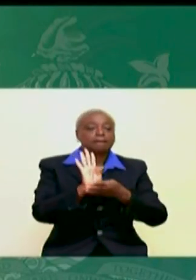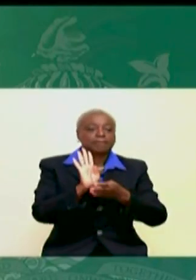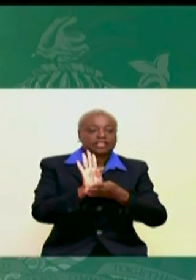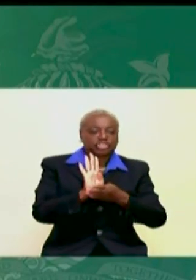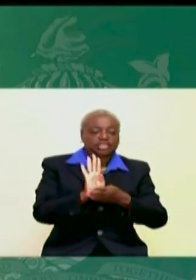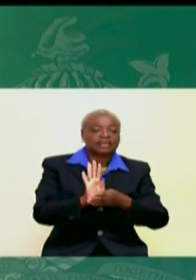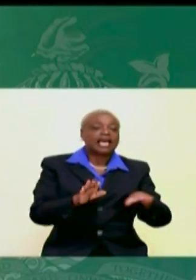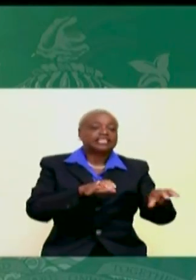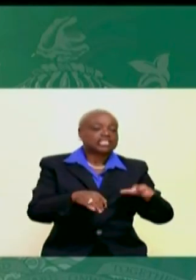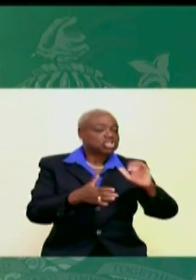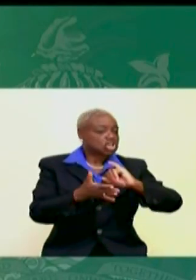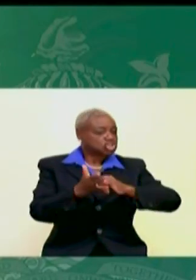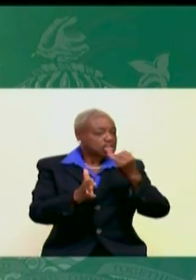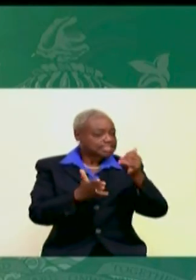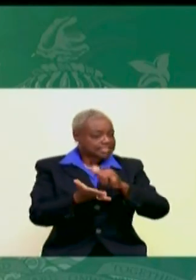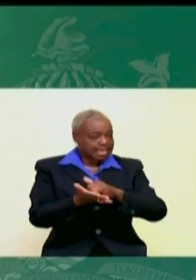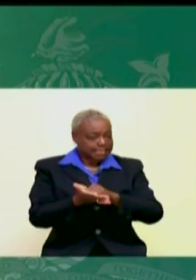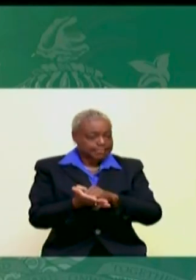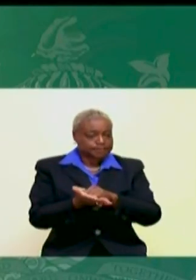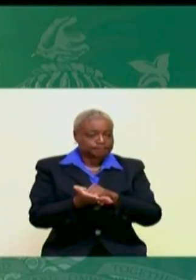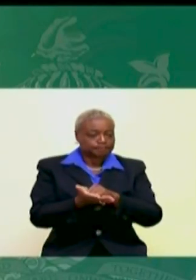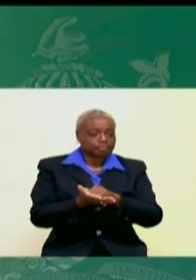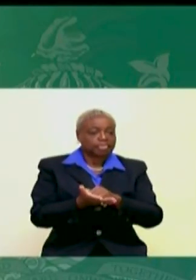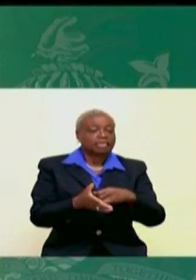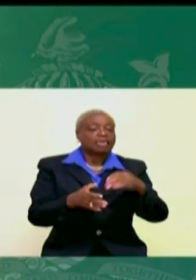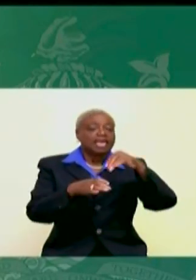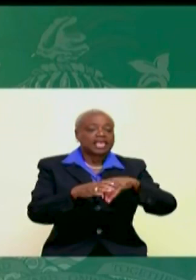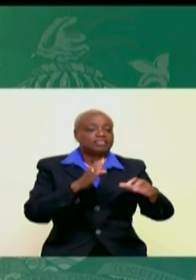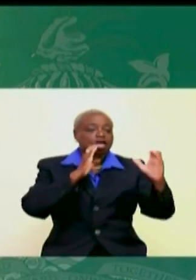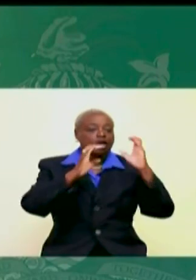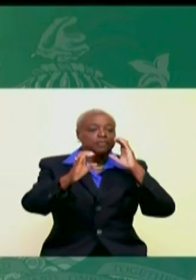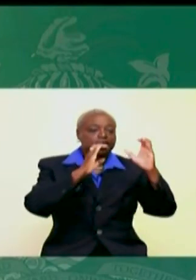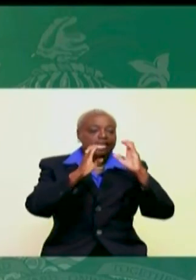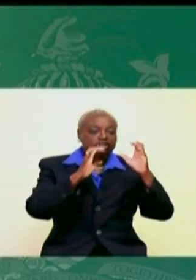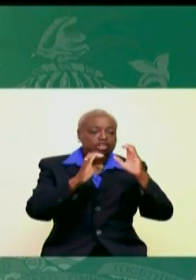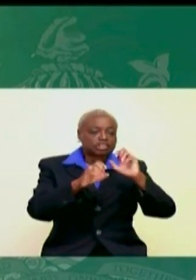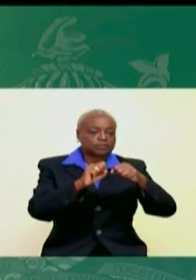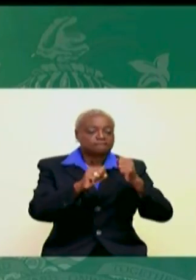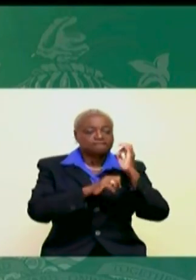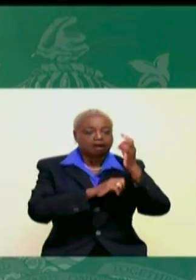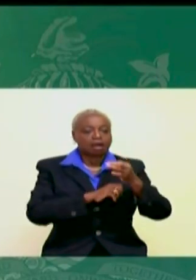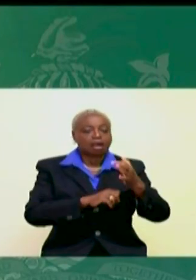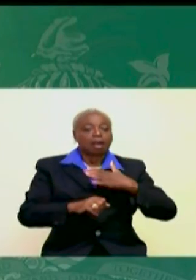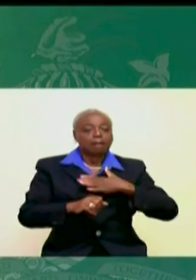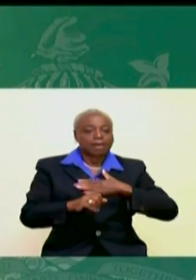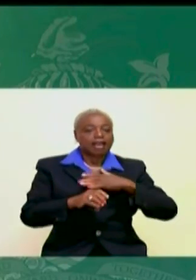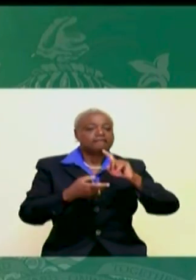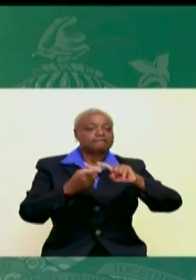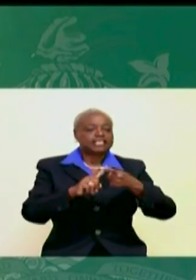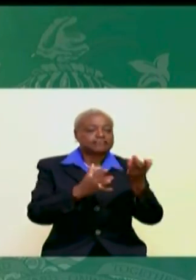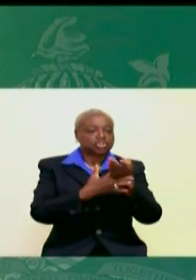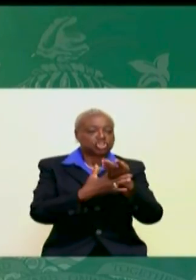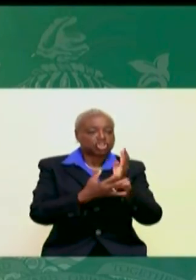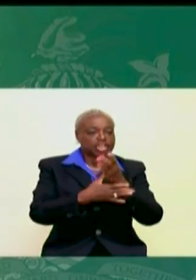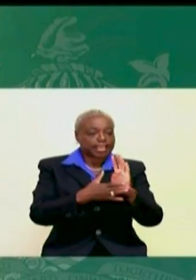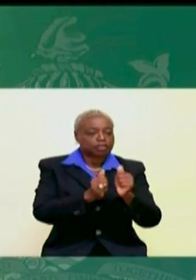just that, Madam Speaker. In the communications thus far, my colleagues have shared the work that's been